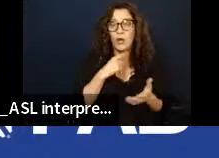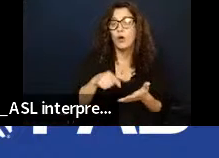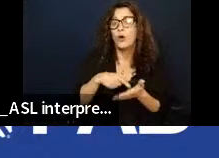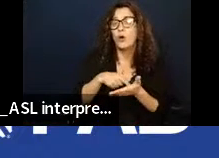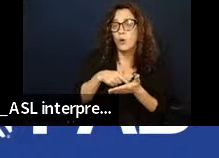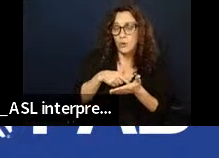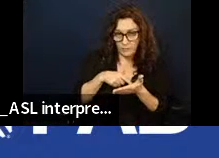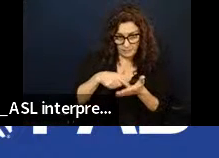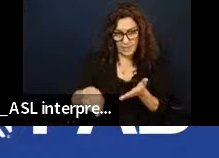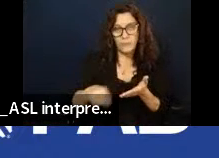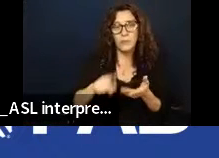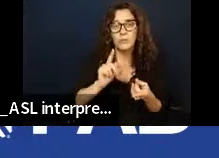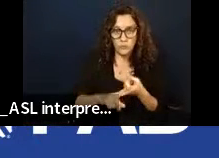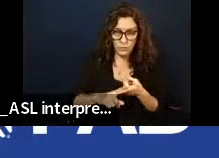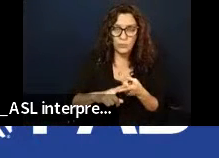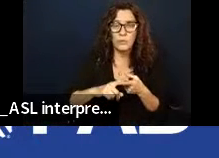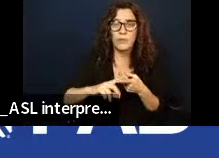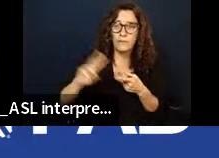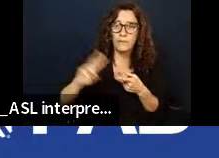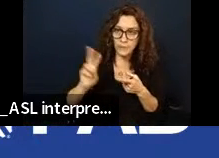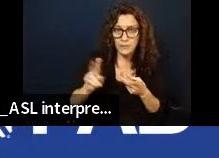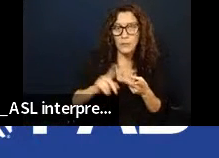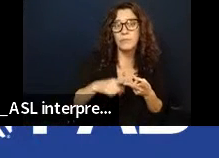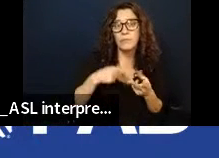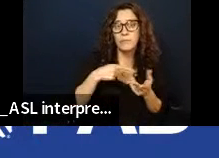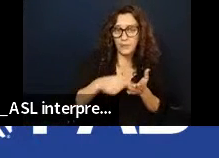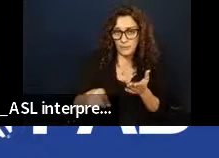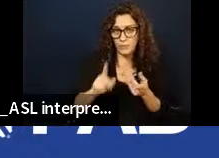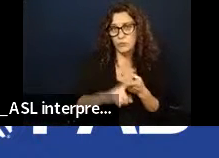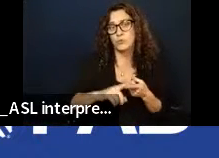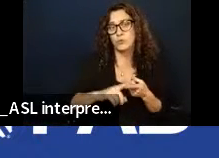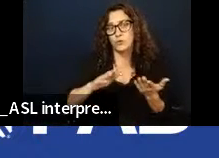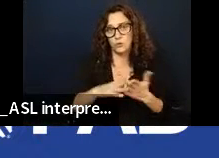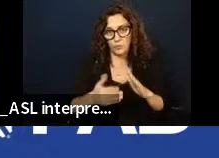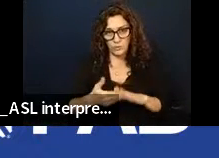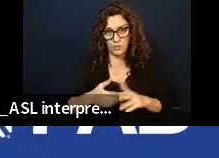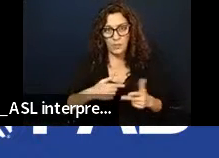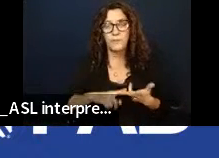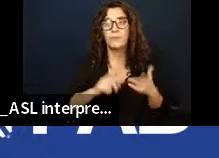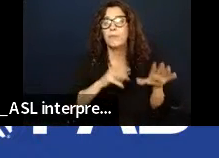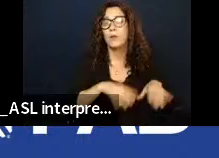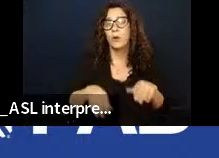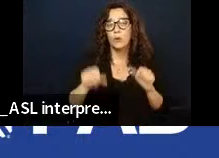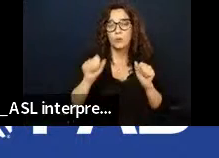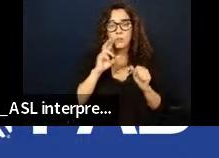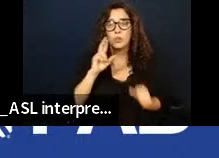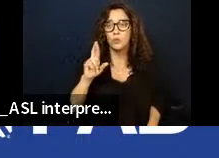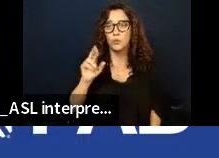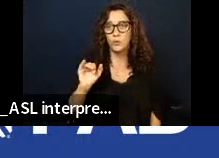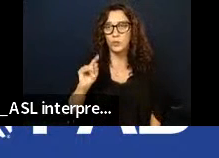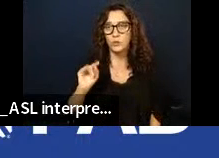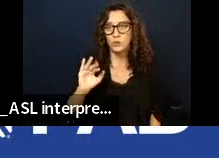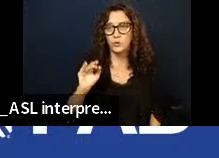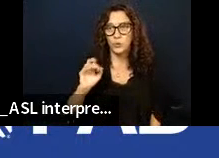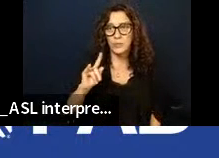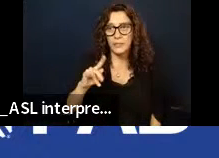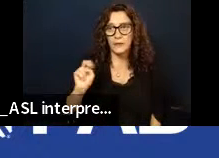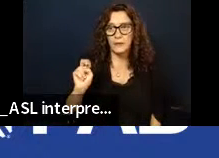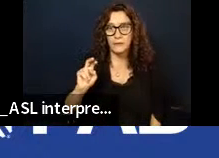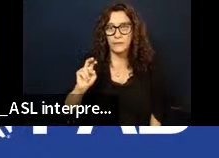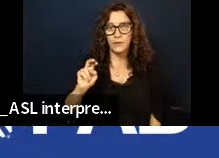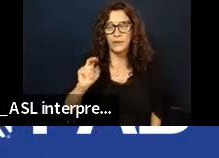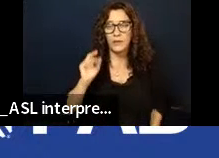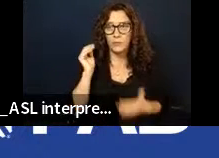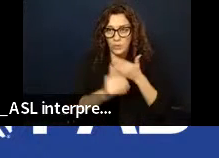the community are things that we have seen come up. An optional restorative process. That restorative process would